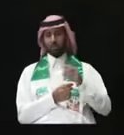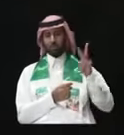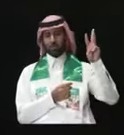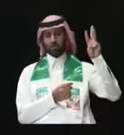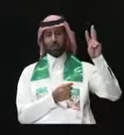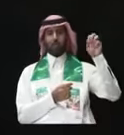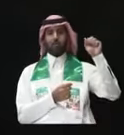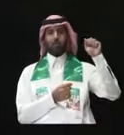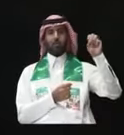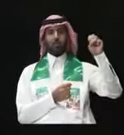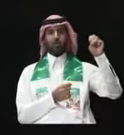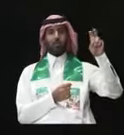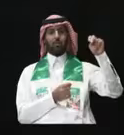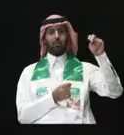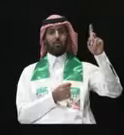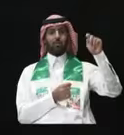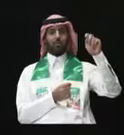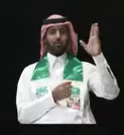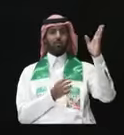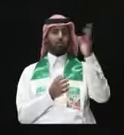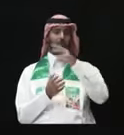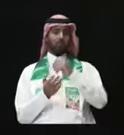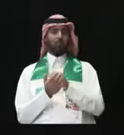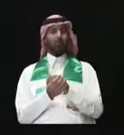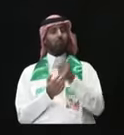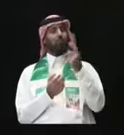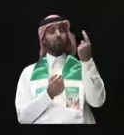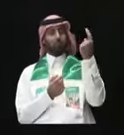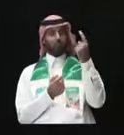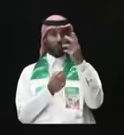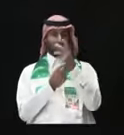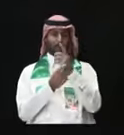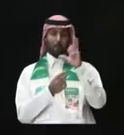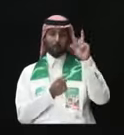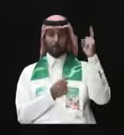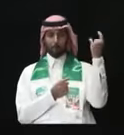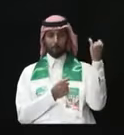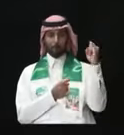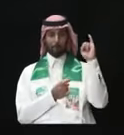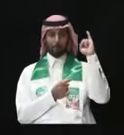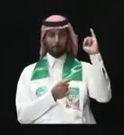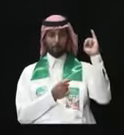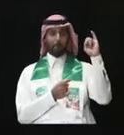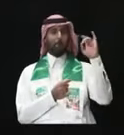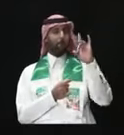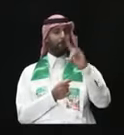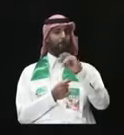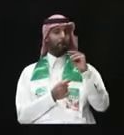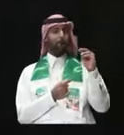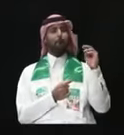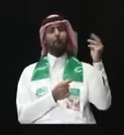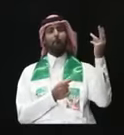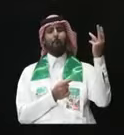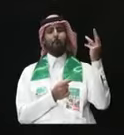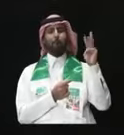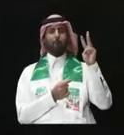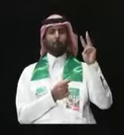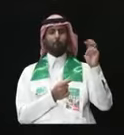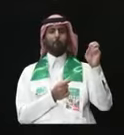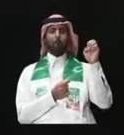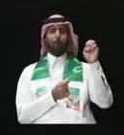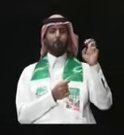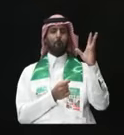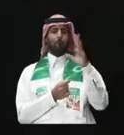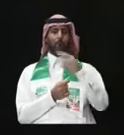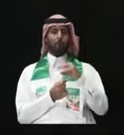was you or were you. He wasn't or was he. Okay, so these they are. Just think about it this